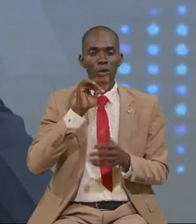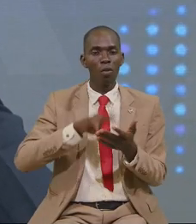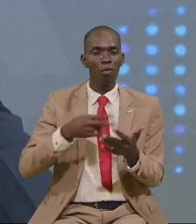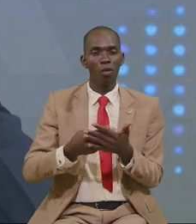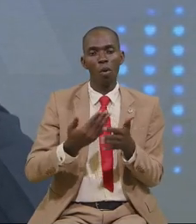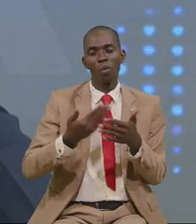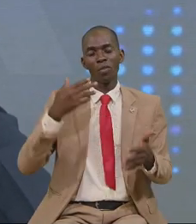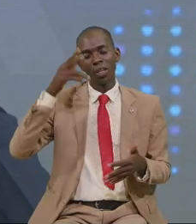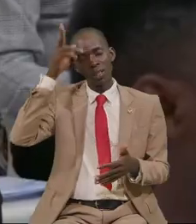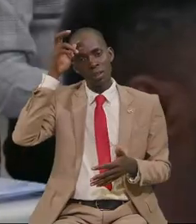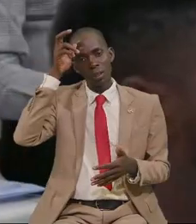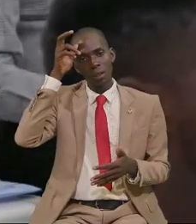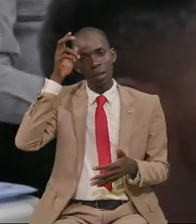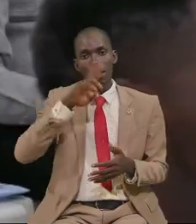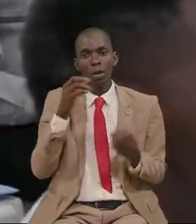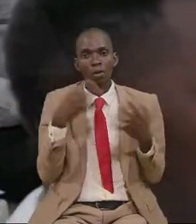You can't talk anymore.